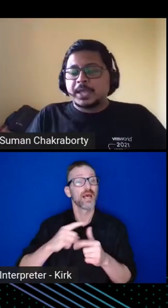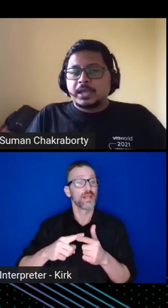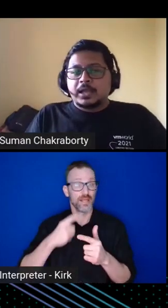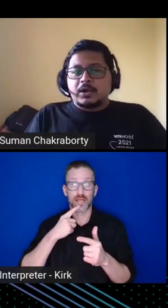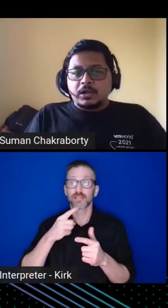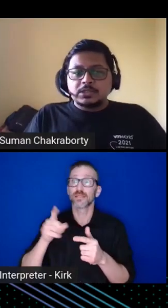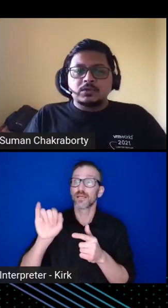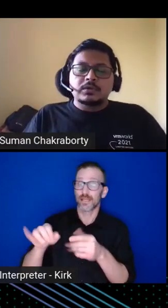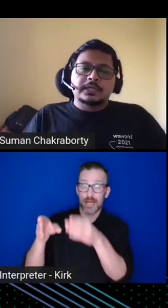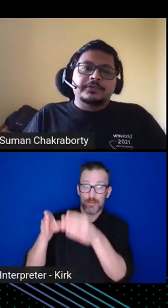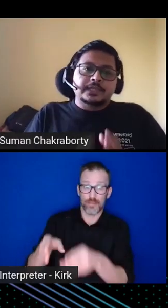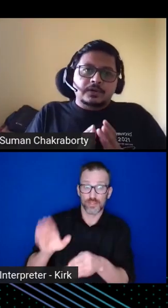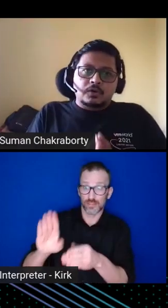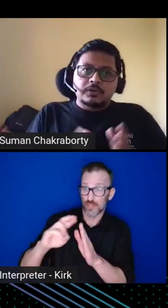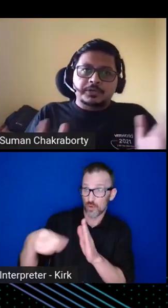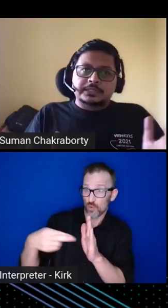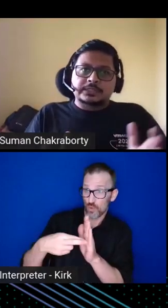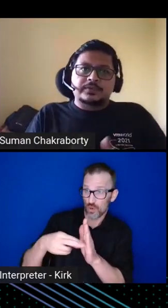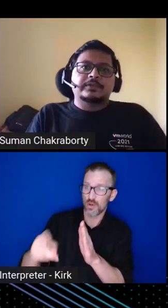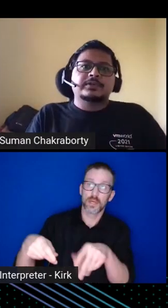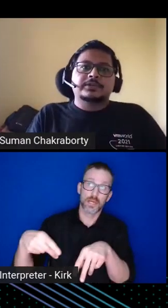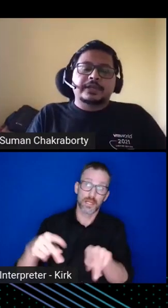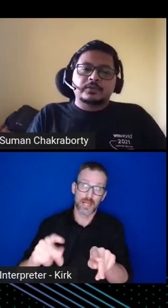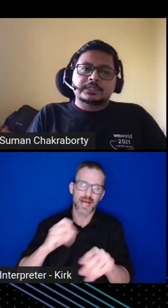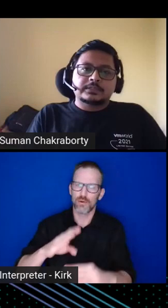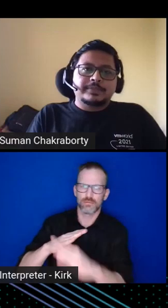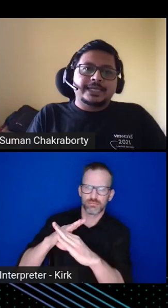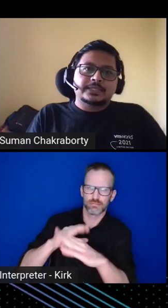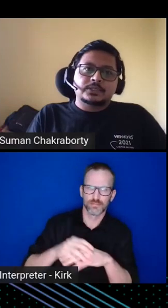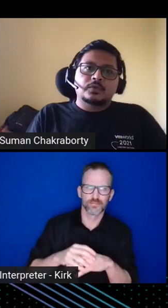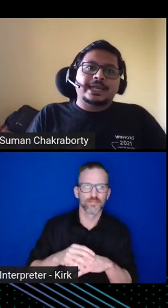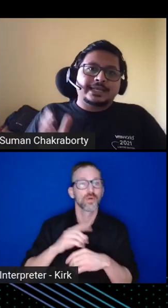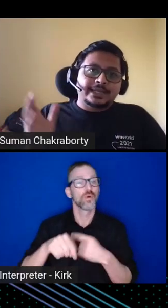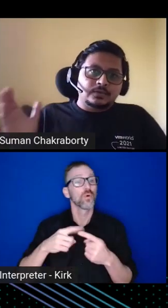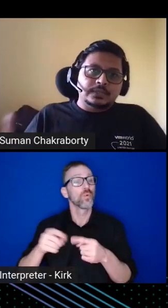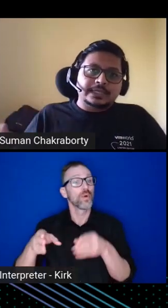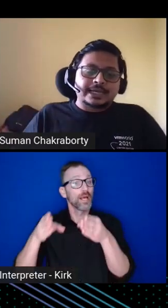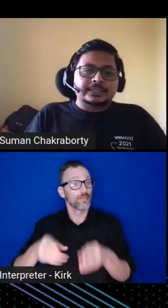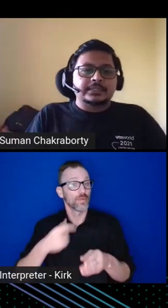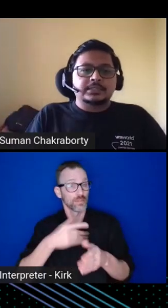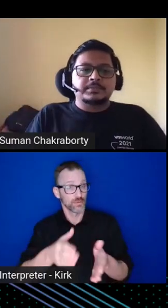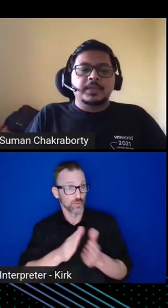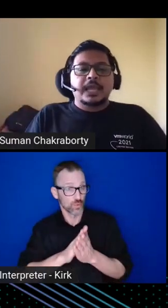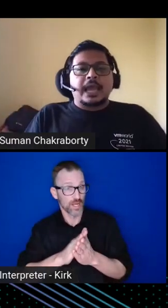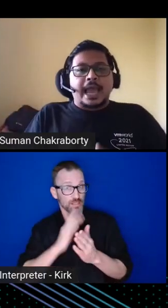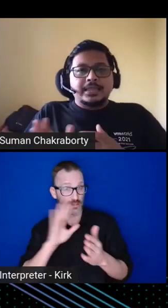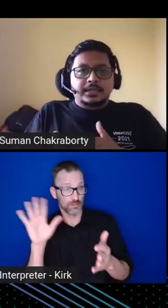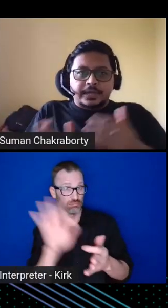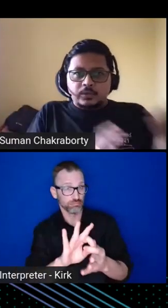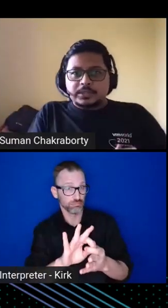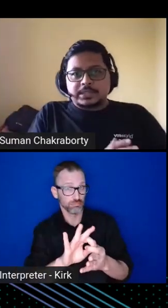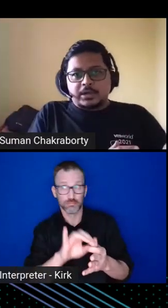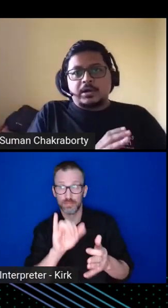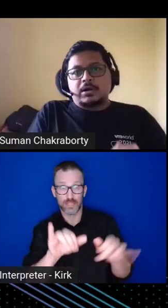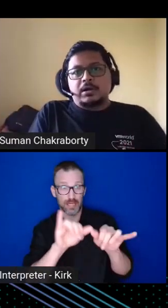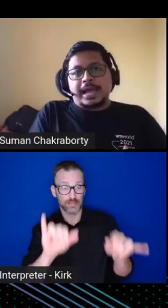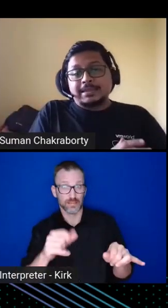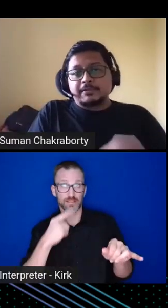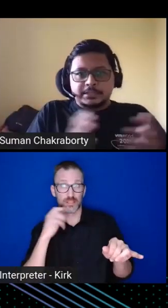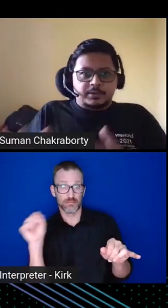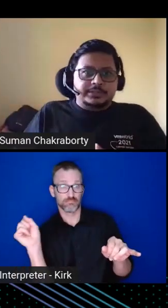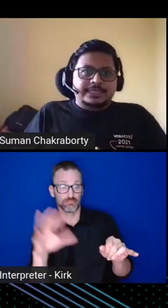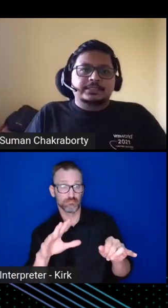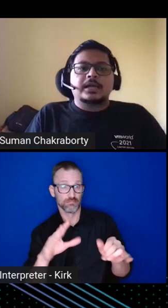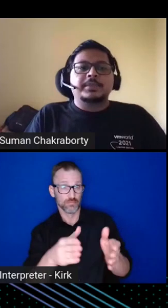system. Also, during the whole process, whenever the request is made to connecting to the target system, and the request